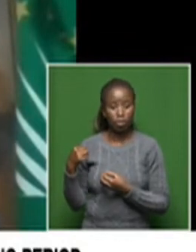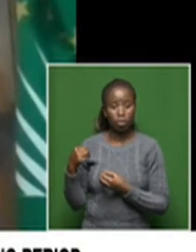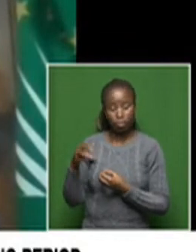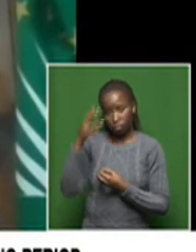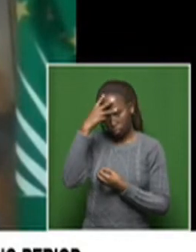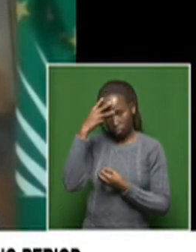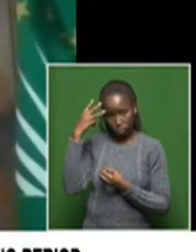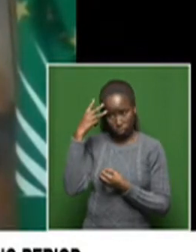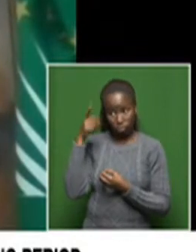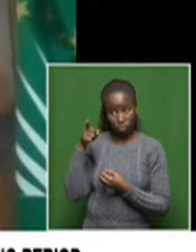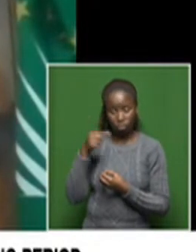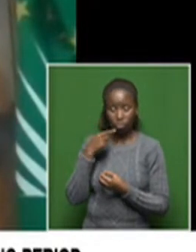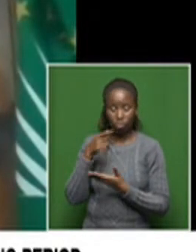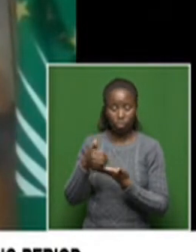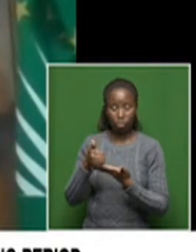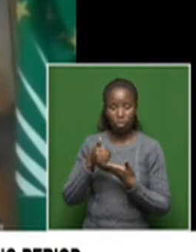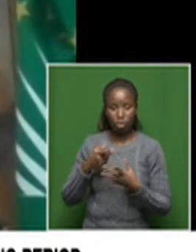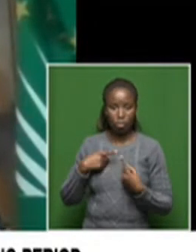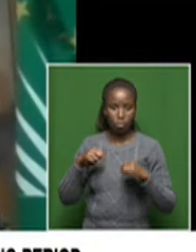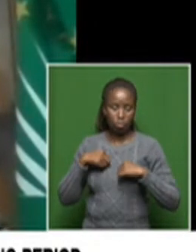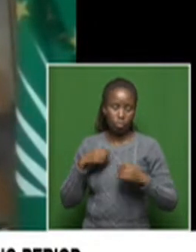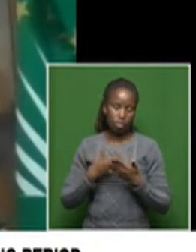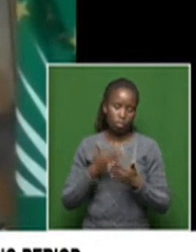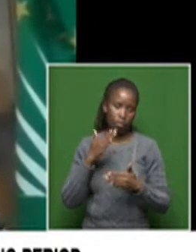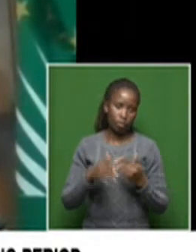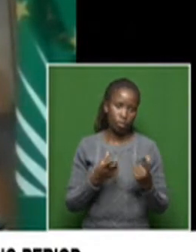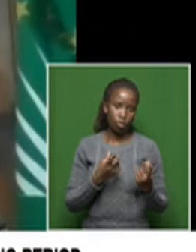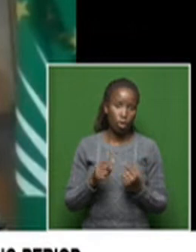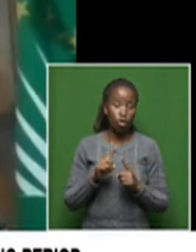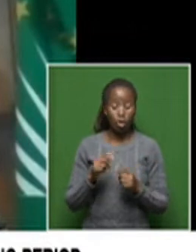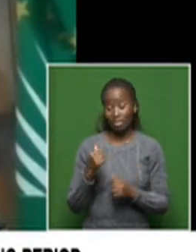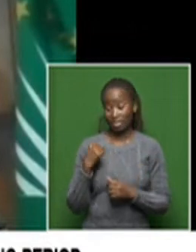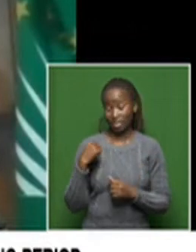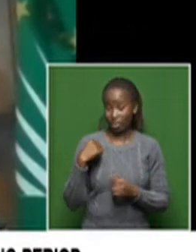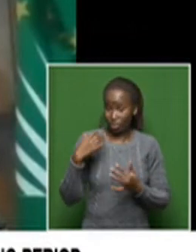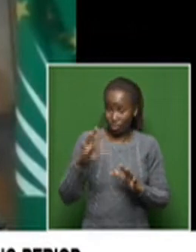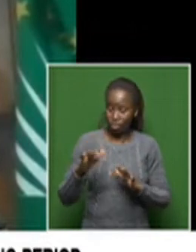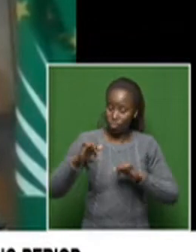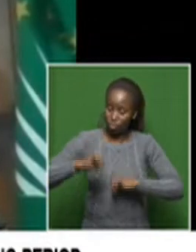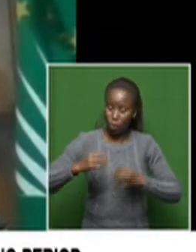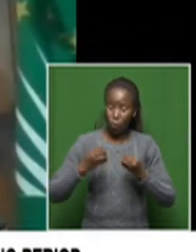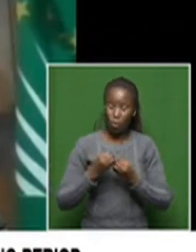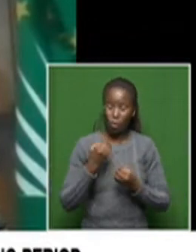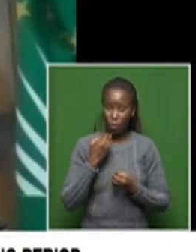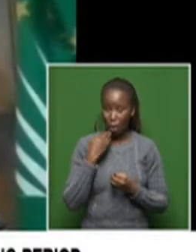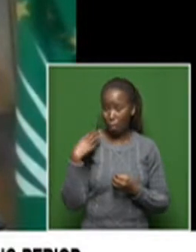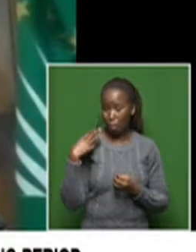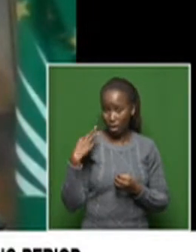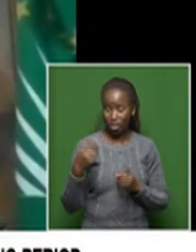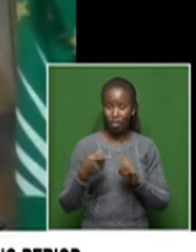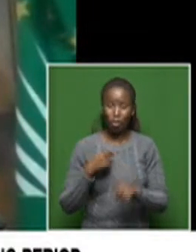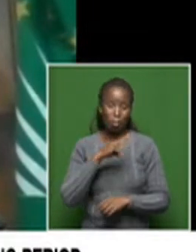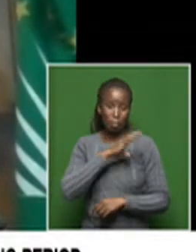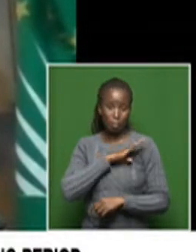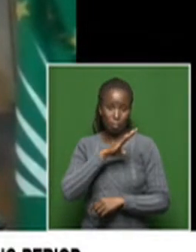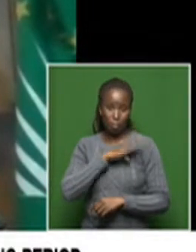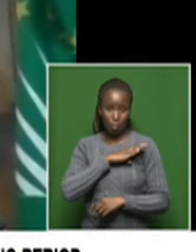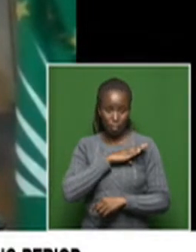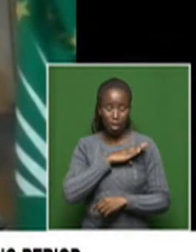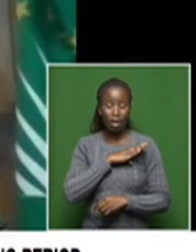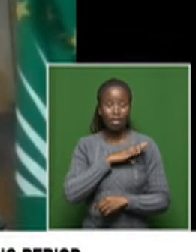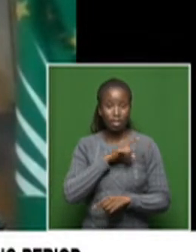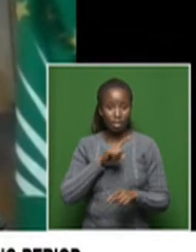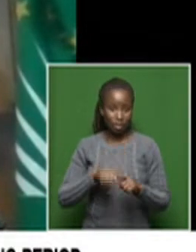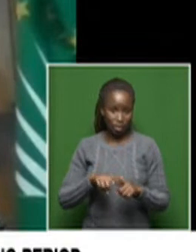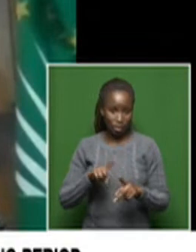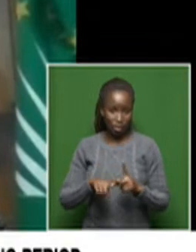that we should be able to conclude that today. So yesterday, we were able to agree with the Minister of Military of Defense and Military Veterans for